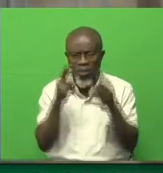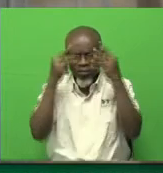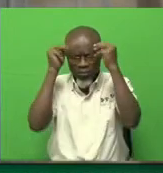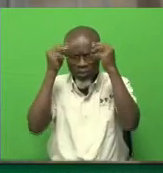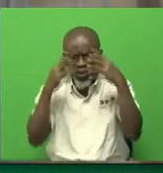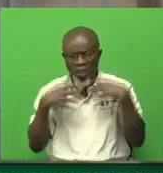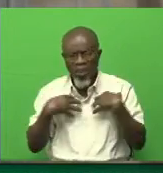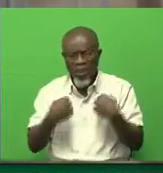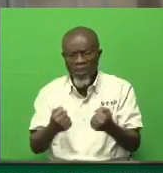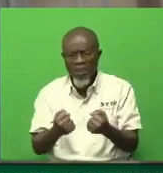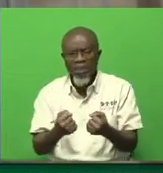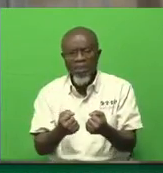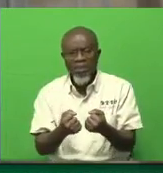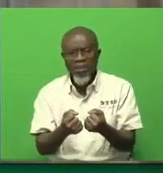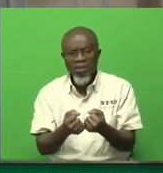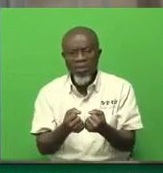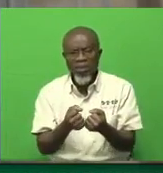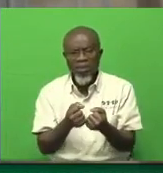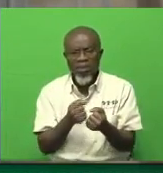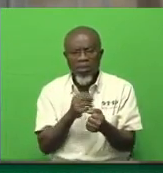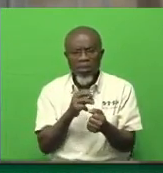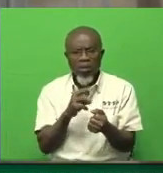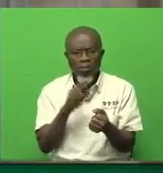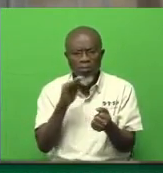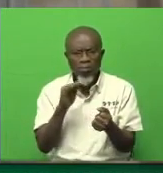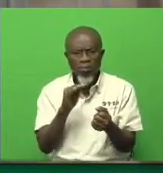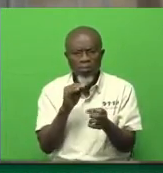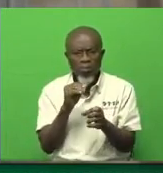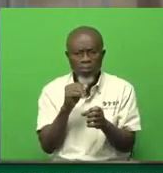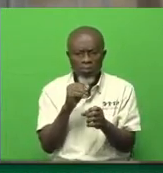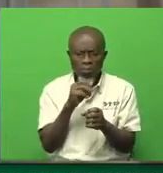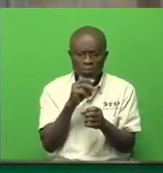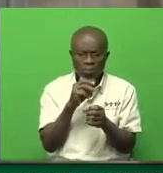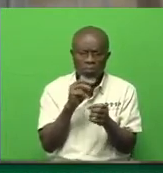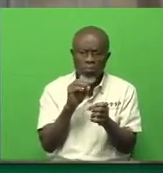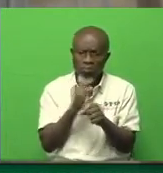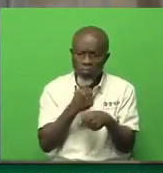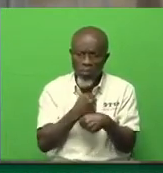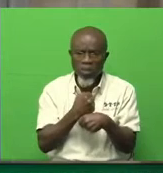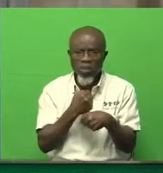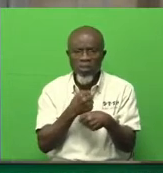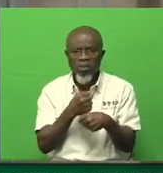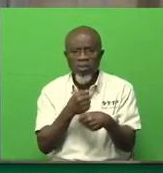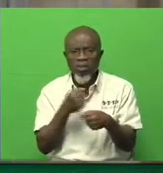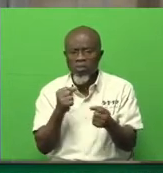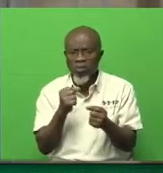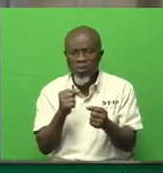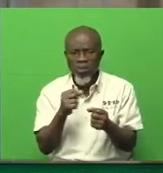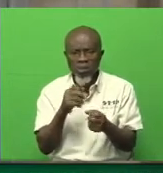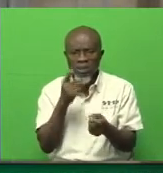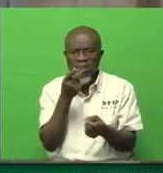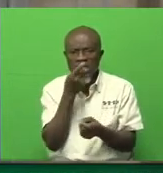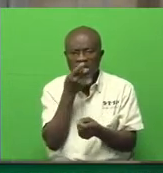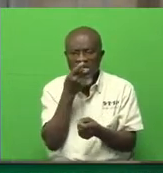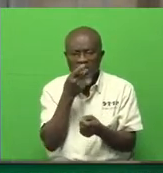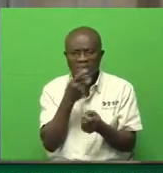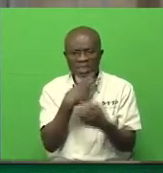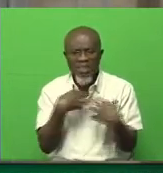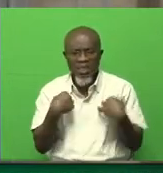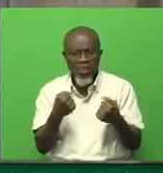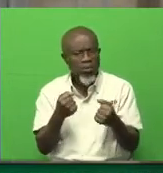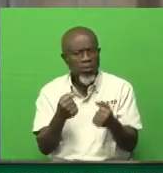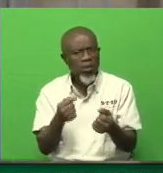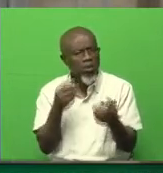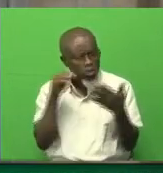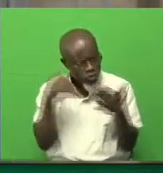uh to modernize the dental act um just quickly right now we have many many many illegal dentists